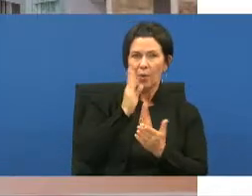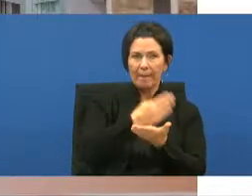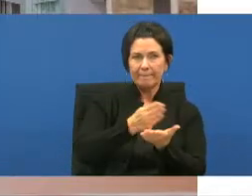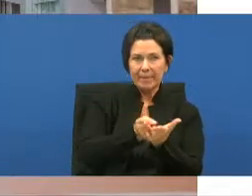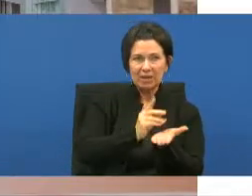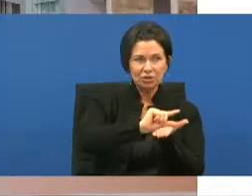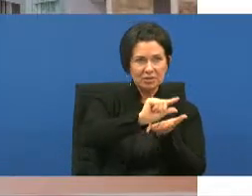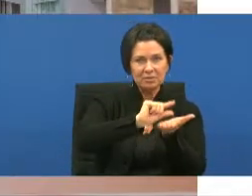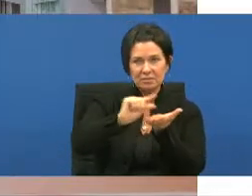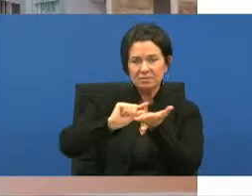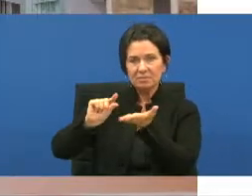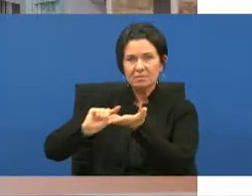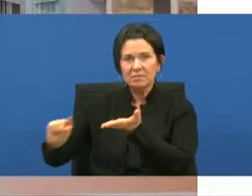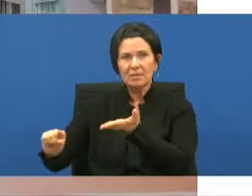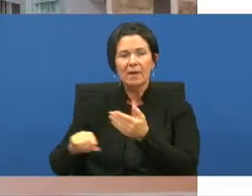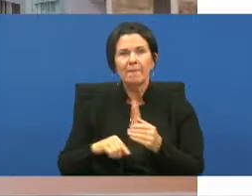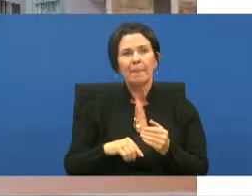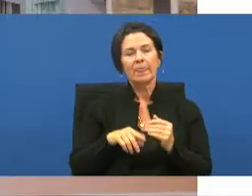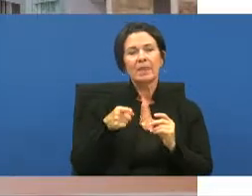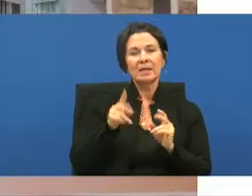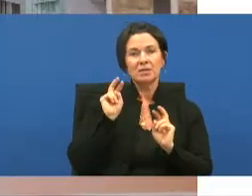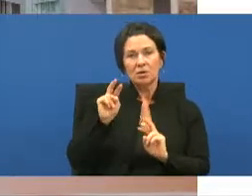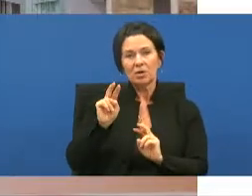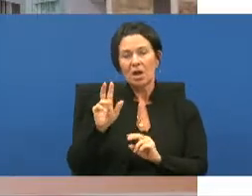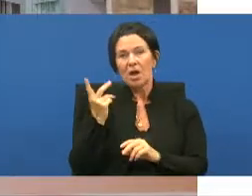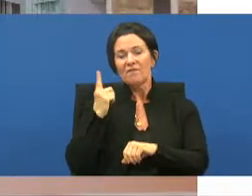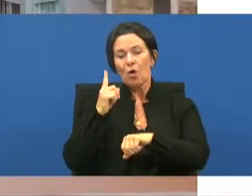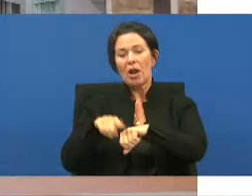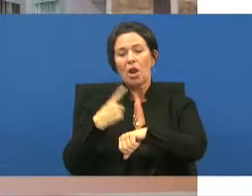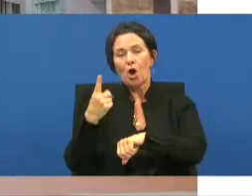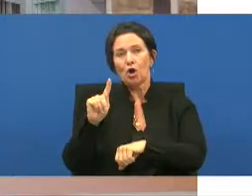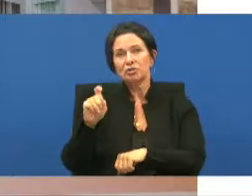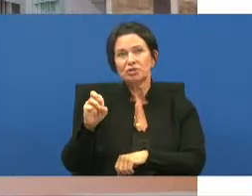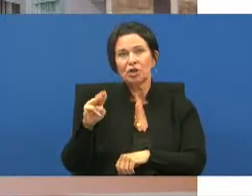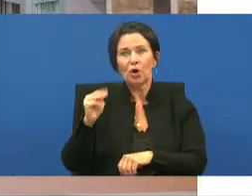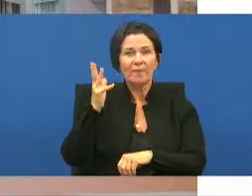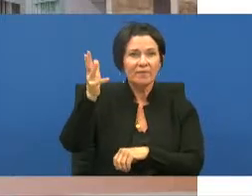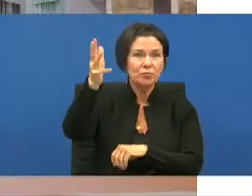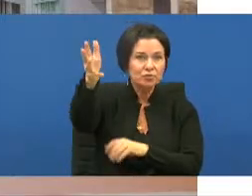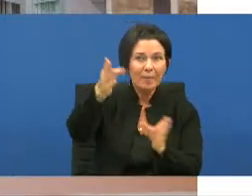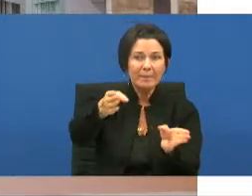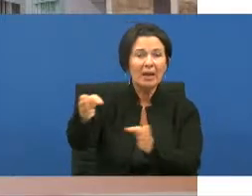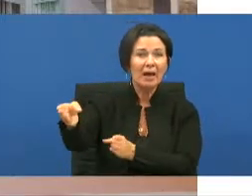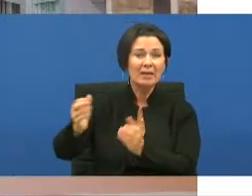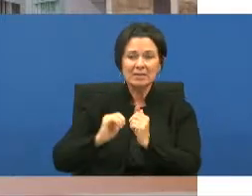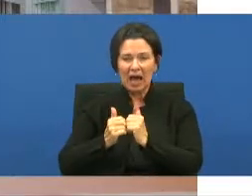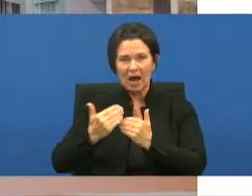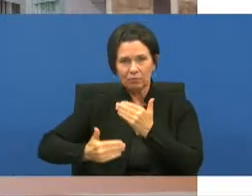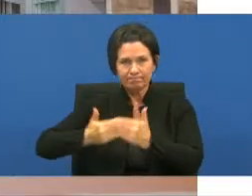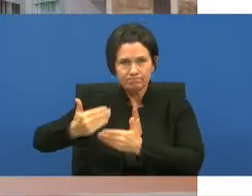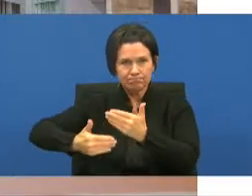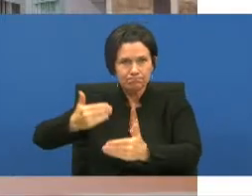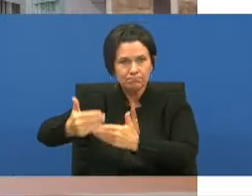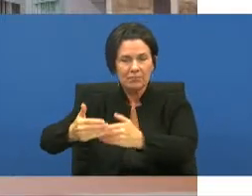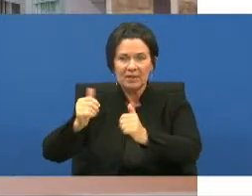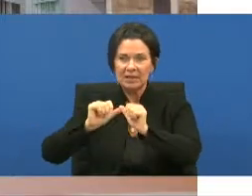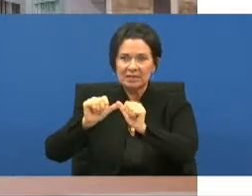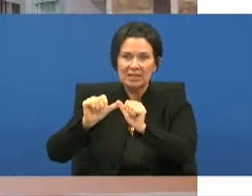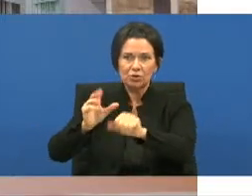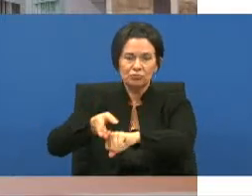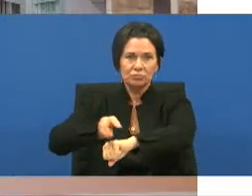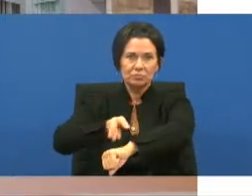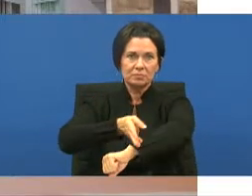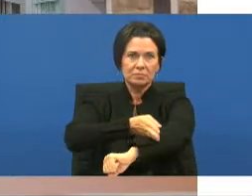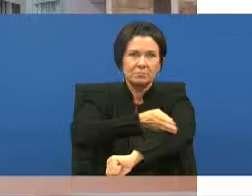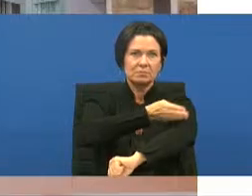plan. It's looking at the long-term management and operation of the facility so that it can meet its goals and objectives. And once that